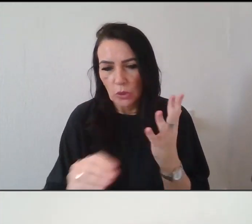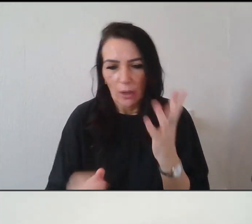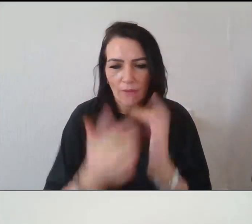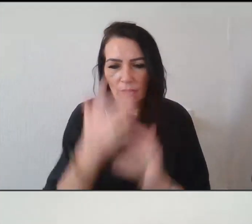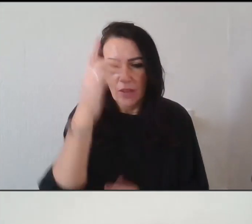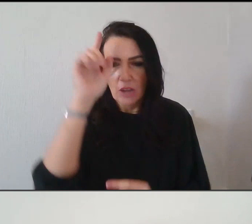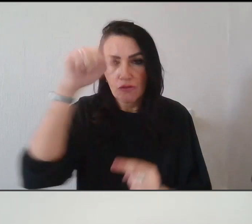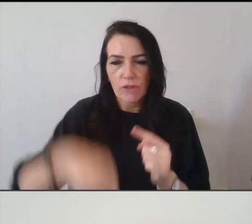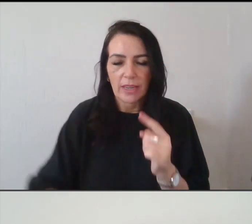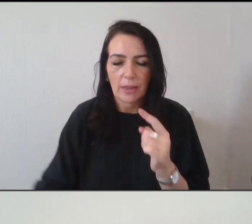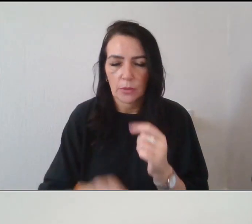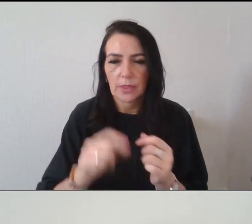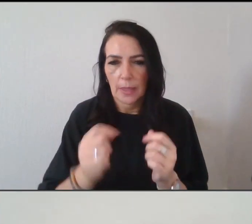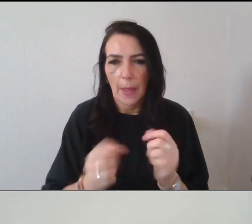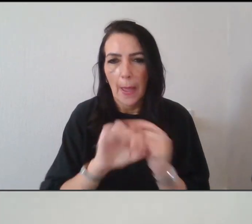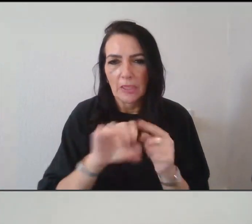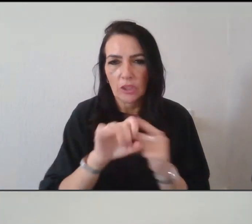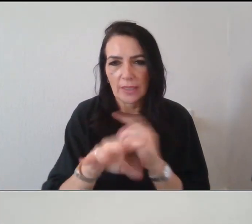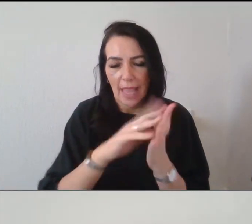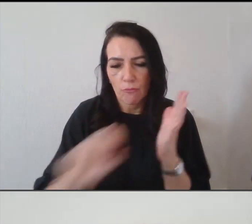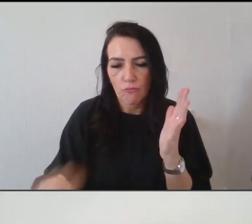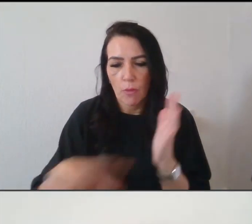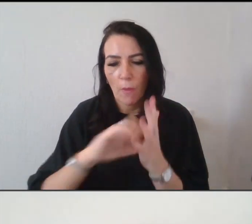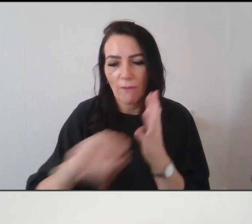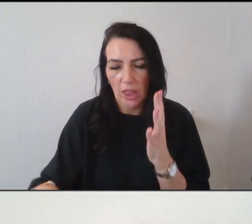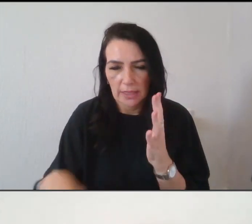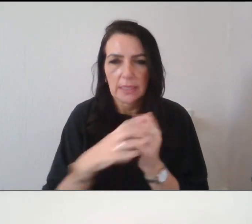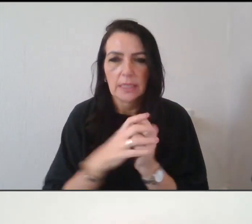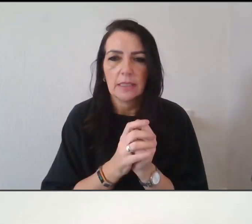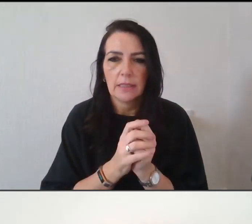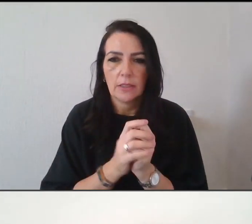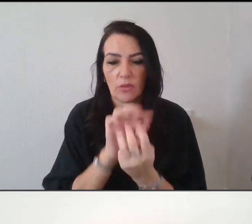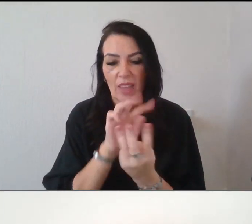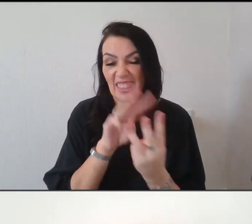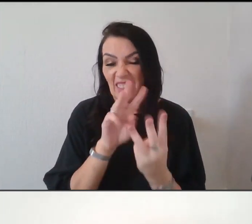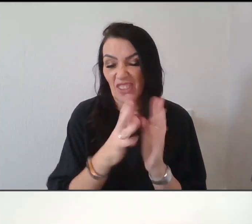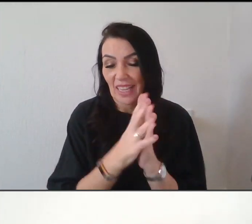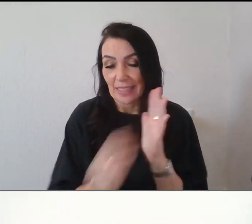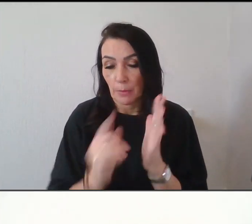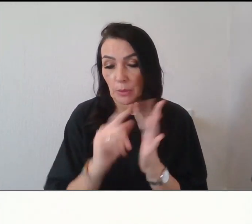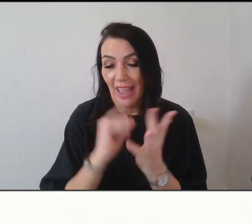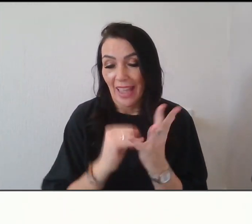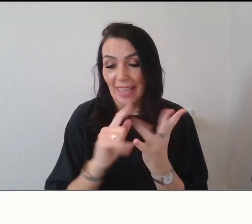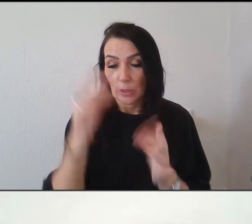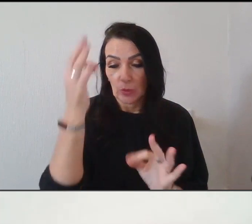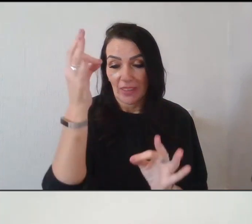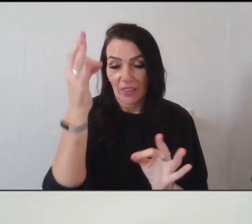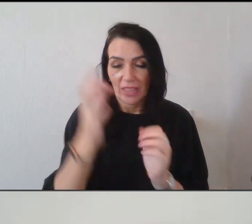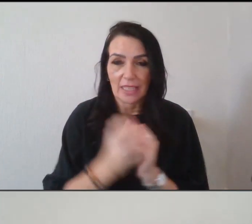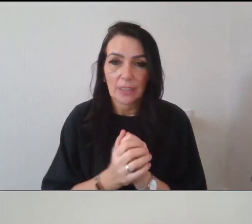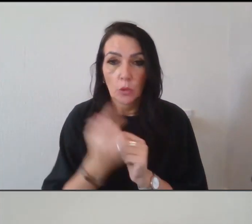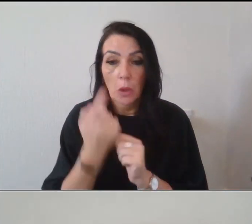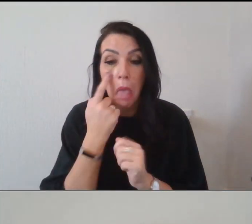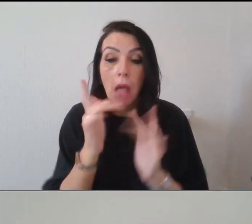emissions and removals. So those are just 3 there. So you could have a wee look